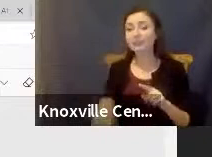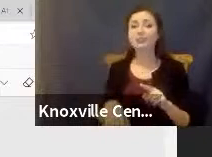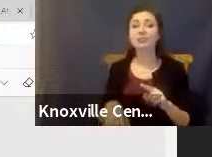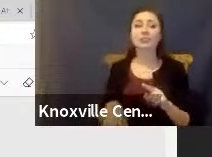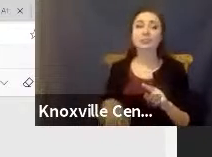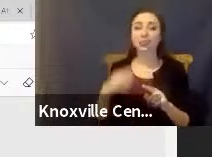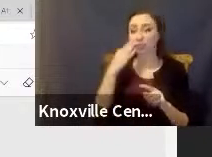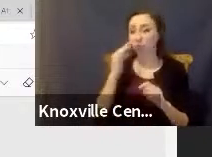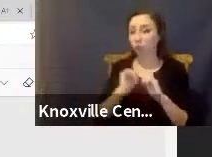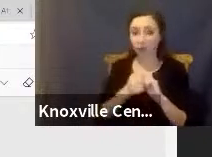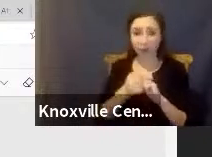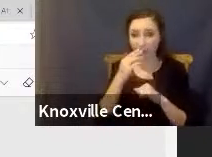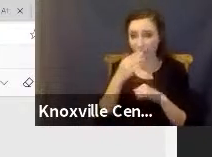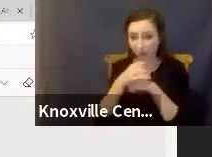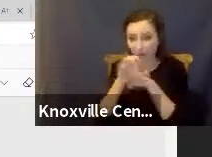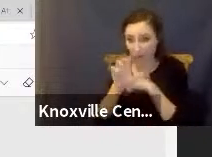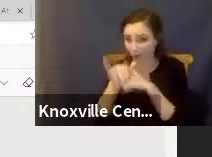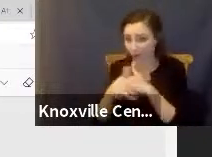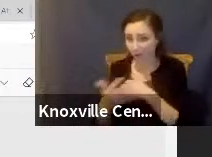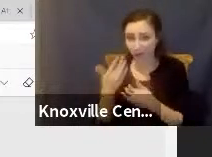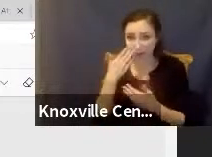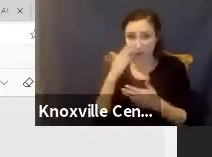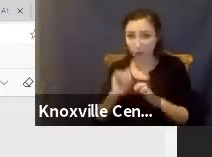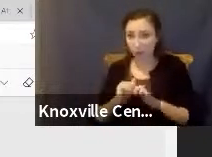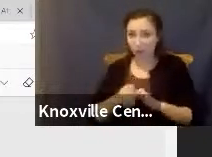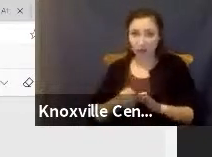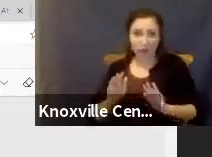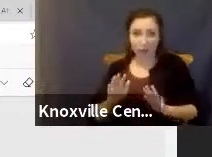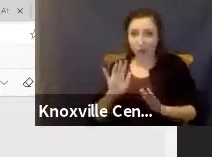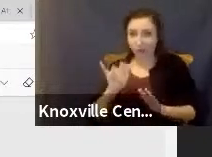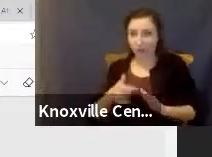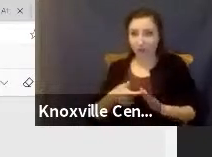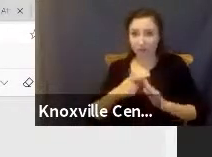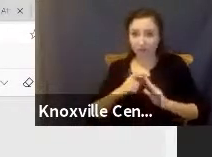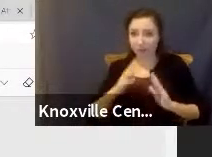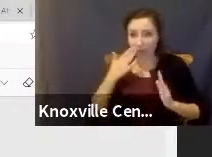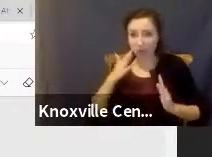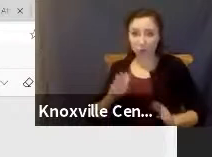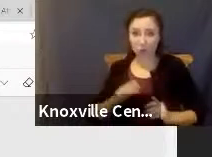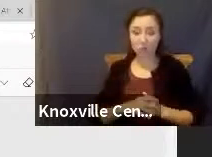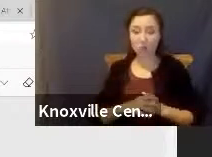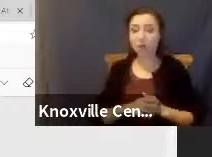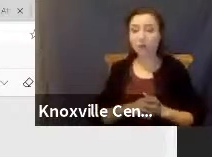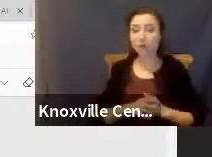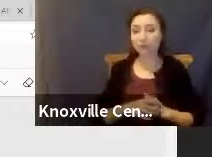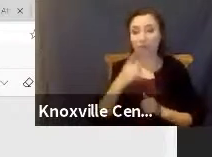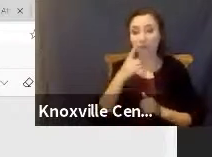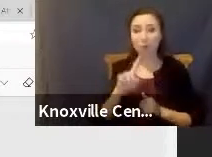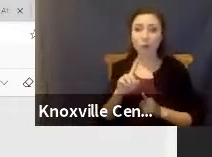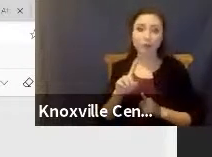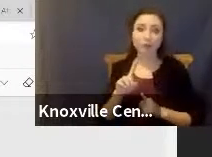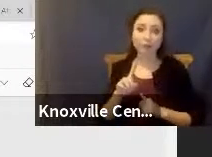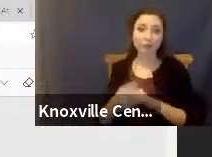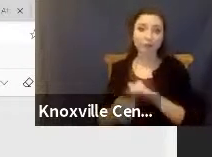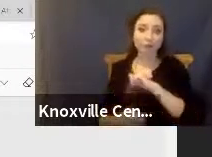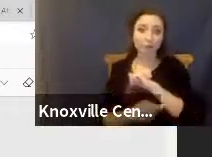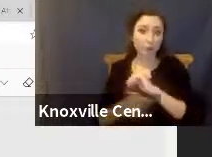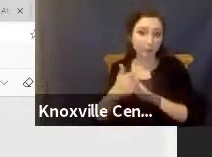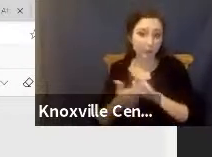about enforcing that mandate as far as the criminal law is